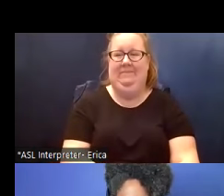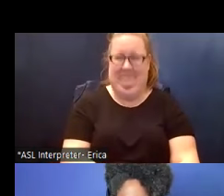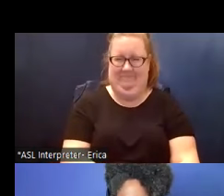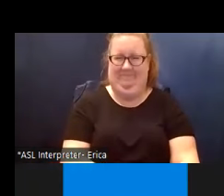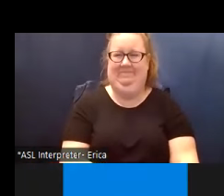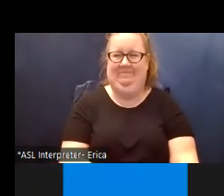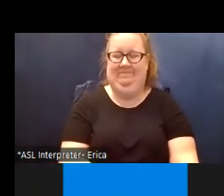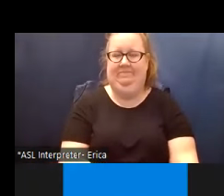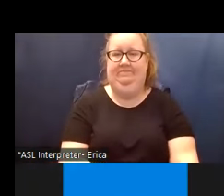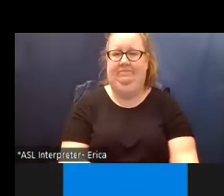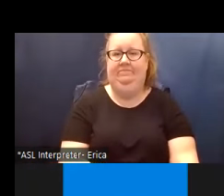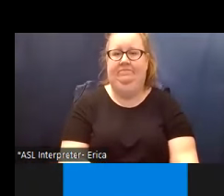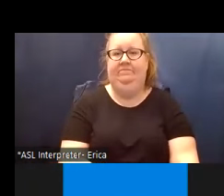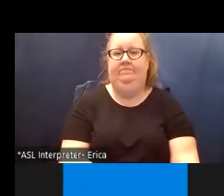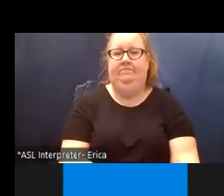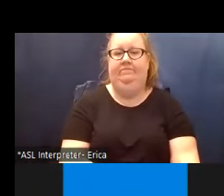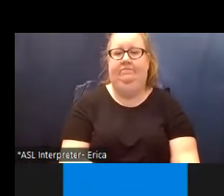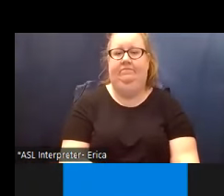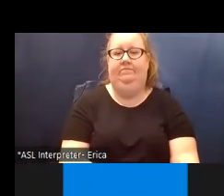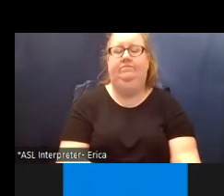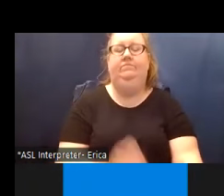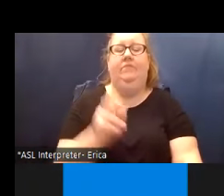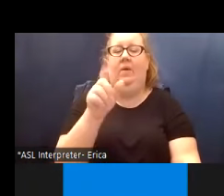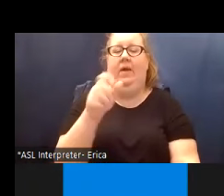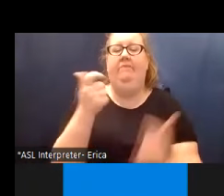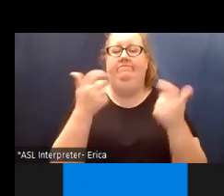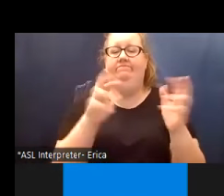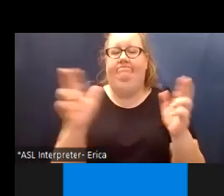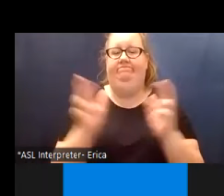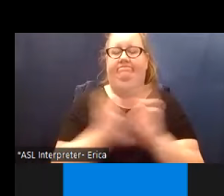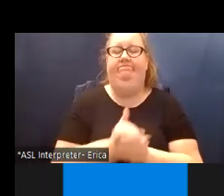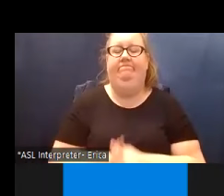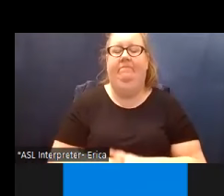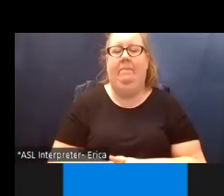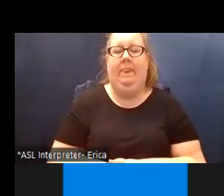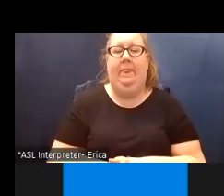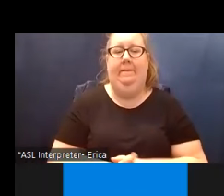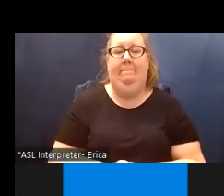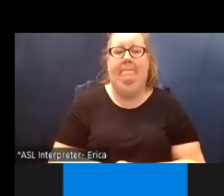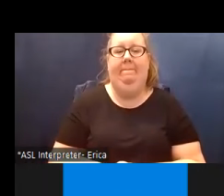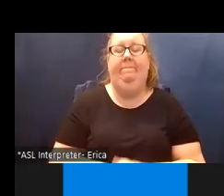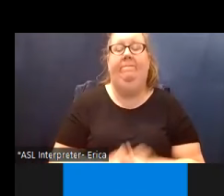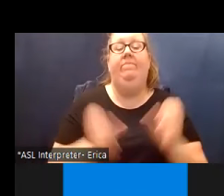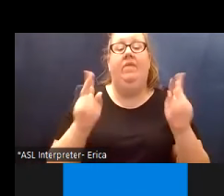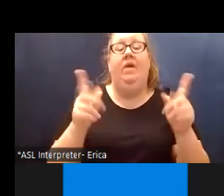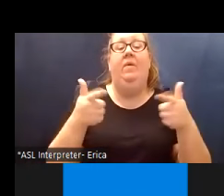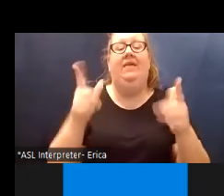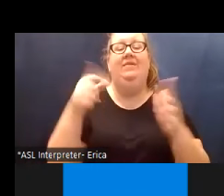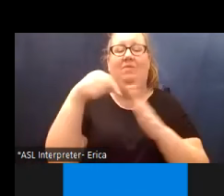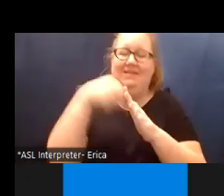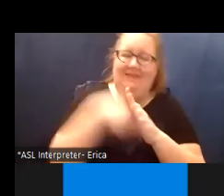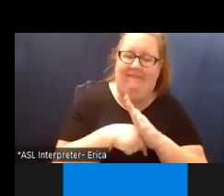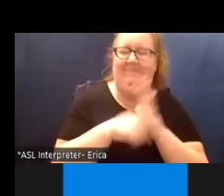Hacer un cambio de intérprete. Okay, we should be good. Okay. So let's dive in.